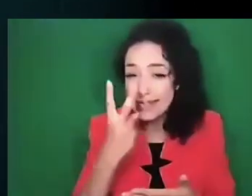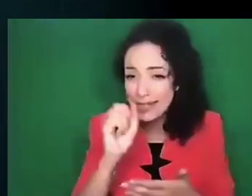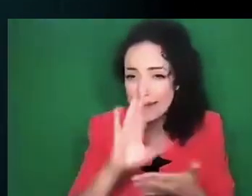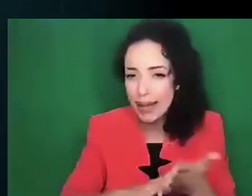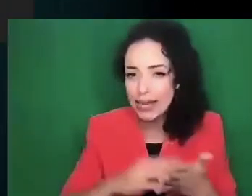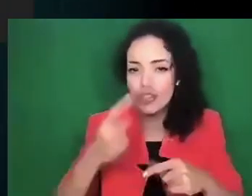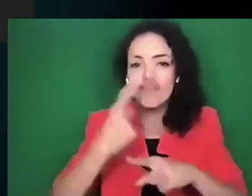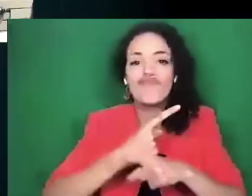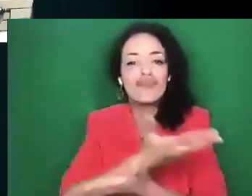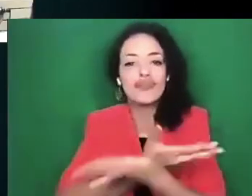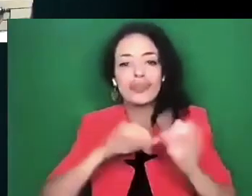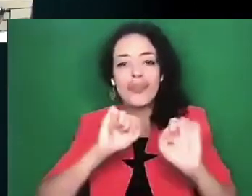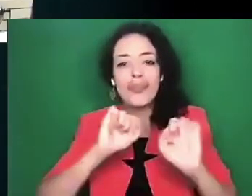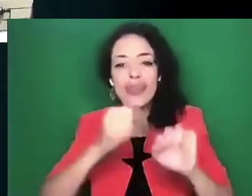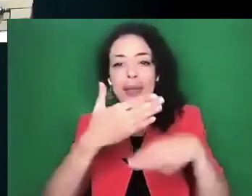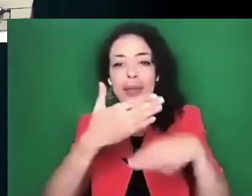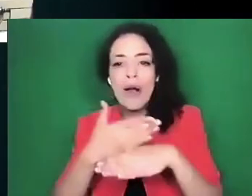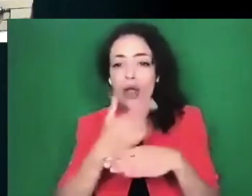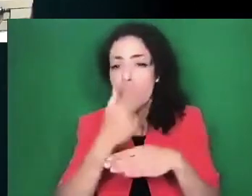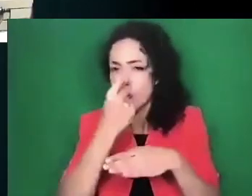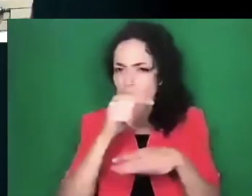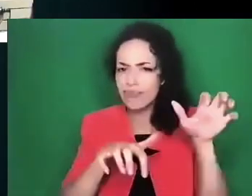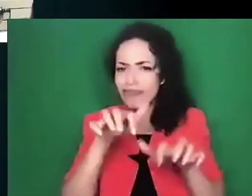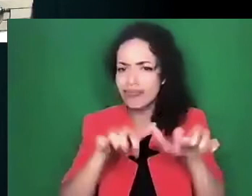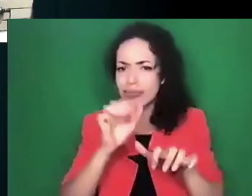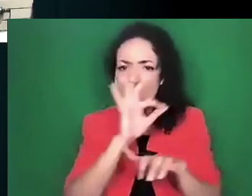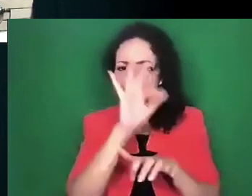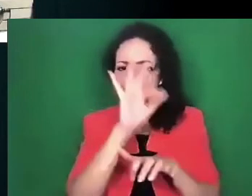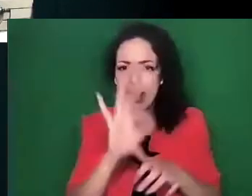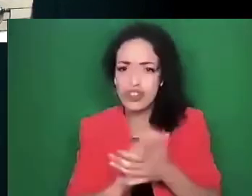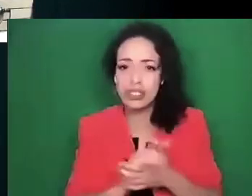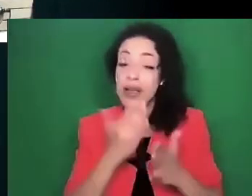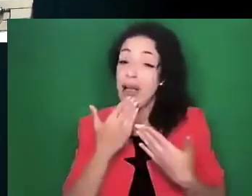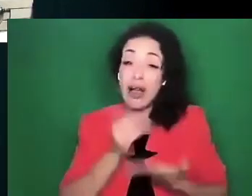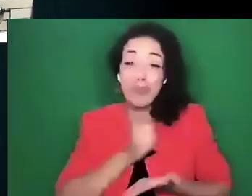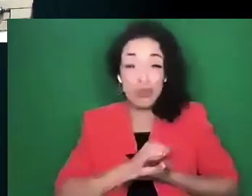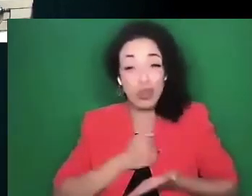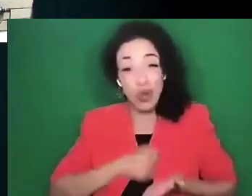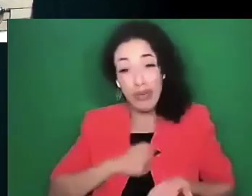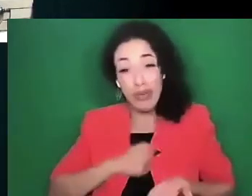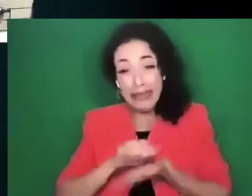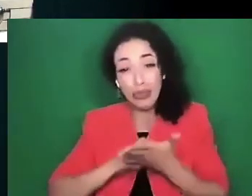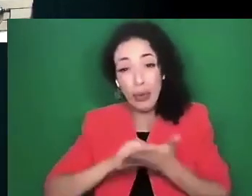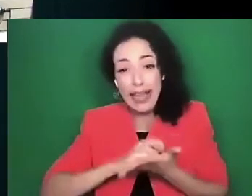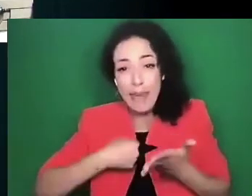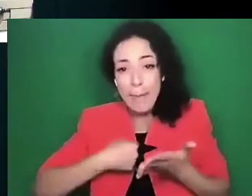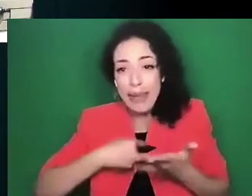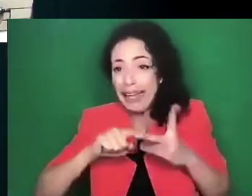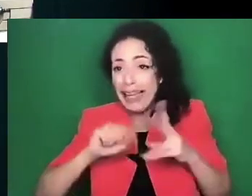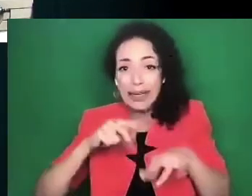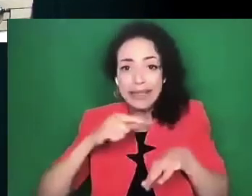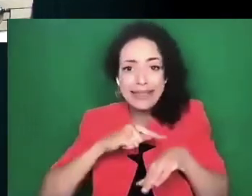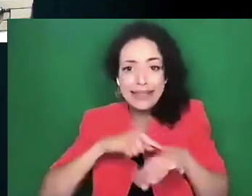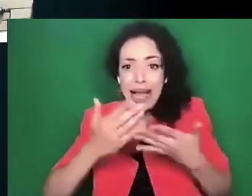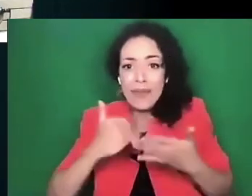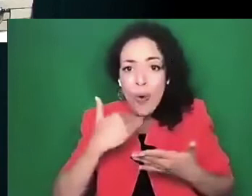can put questions on chat. You'll have to forgive me if we don't get to them because we've got, as you can imagine, a huge ground to cover